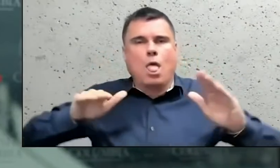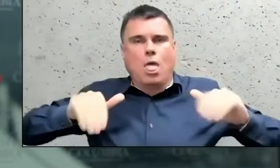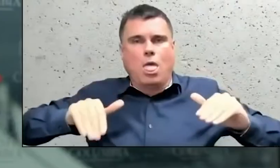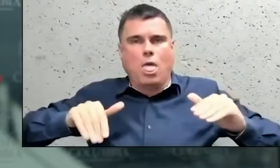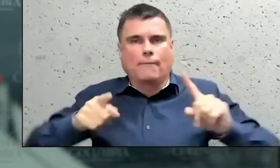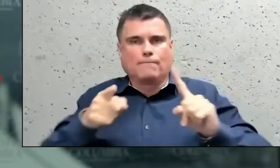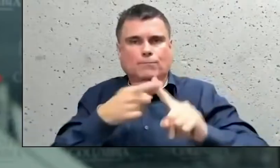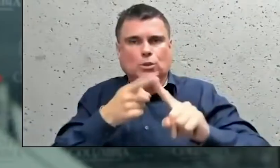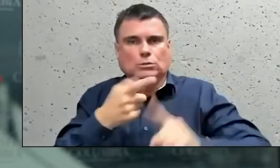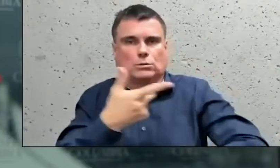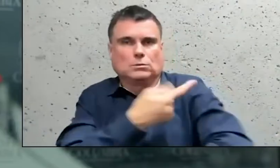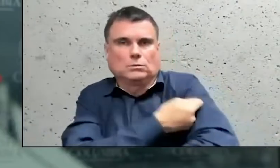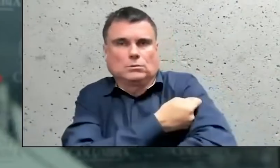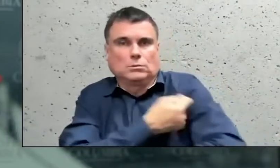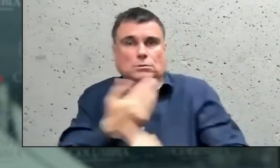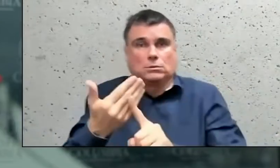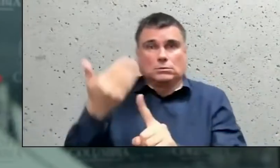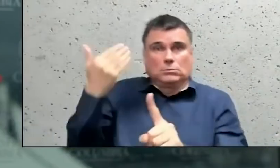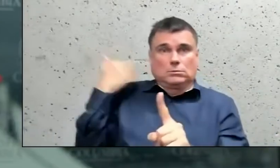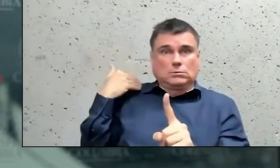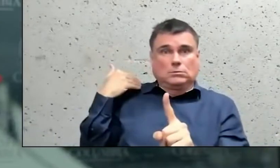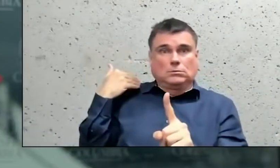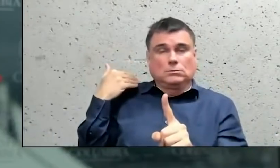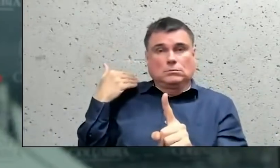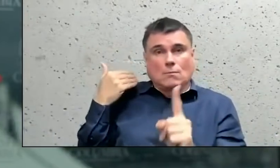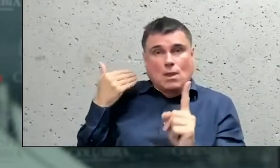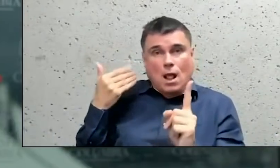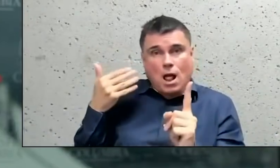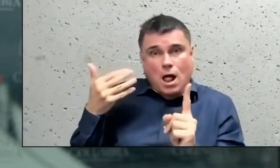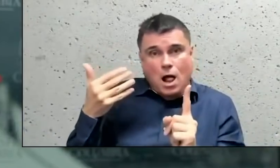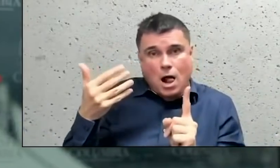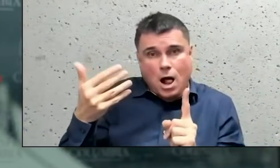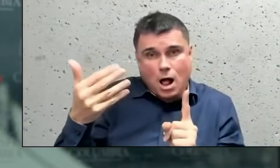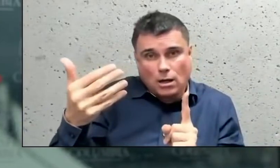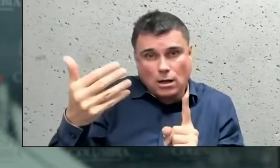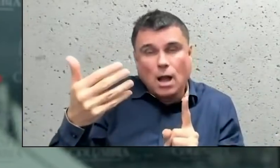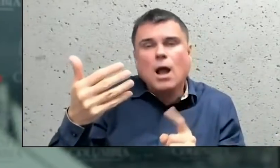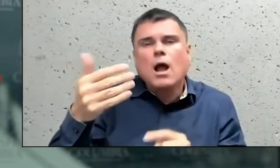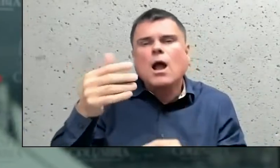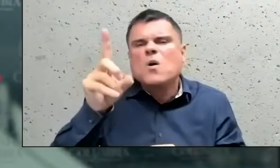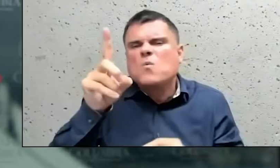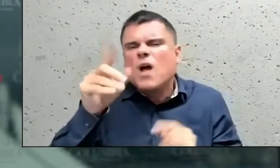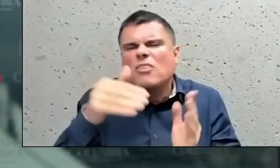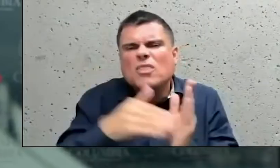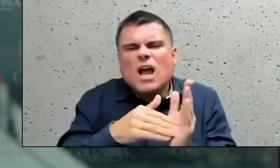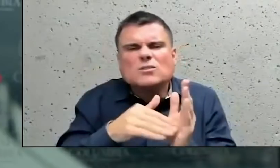today. 1,032 of those are casuals, 989 are full-time,